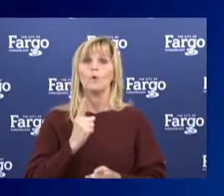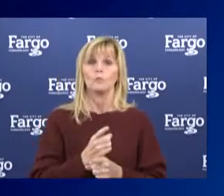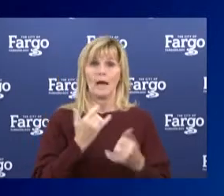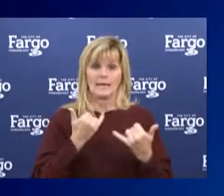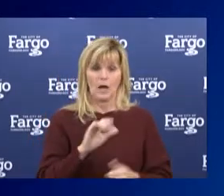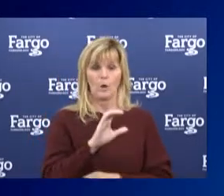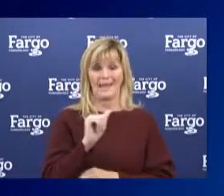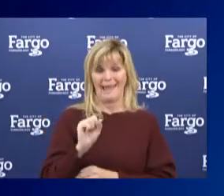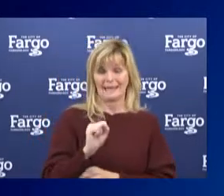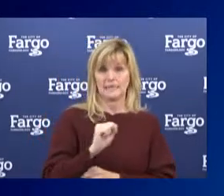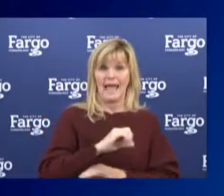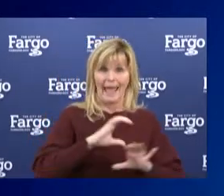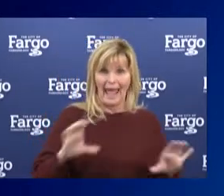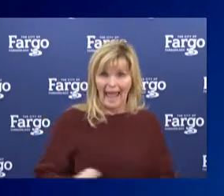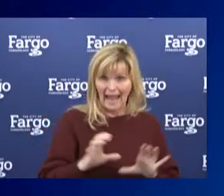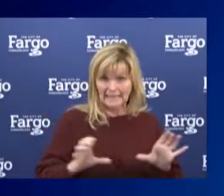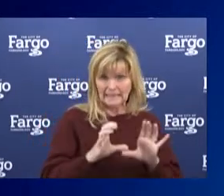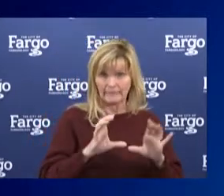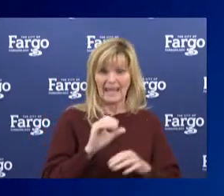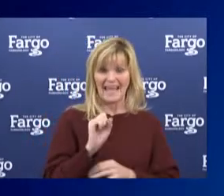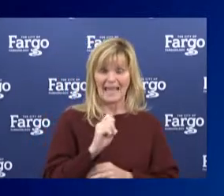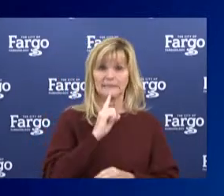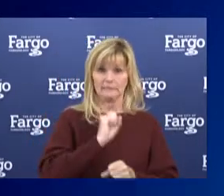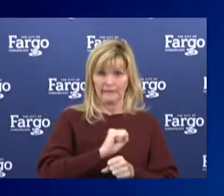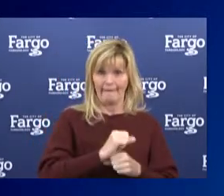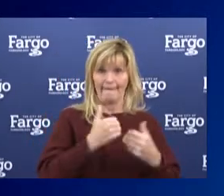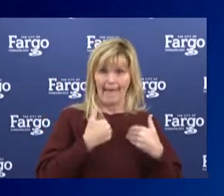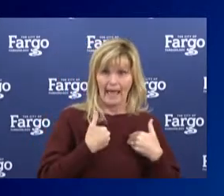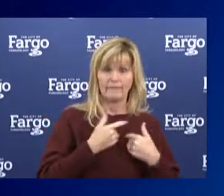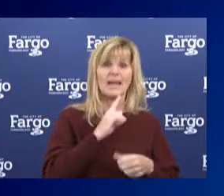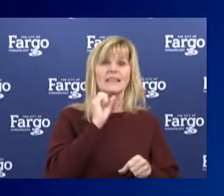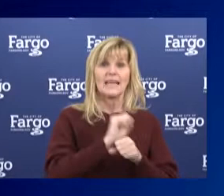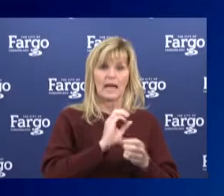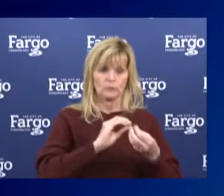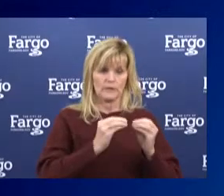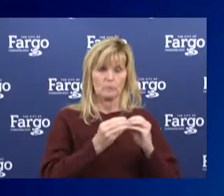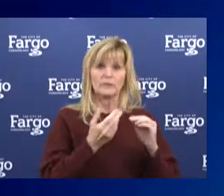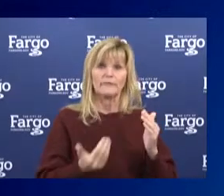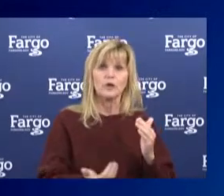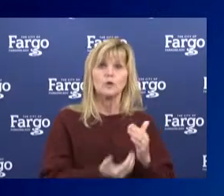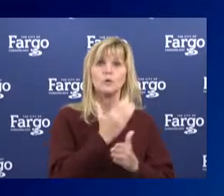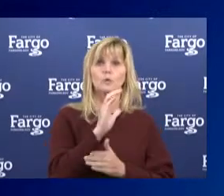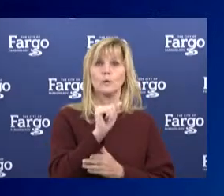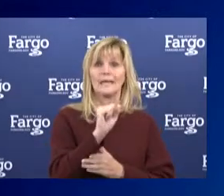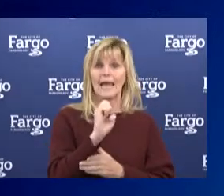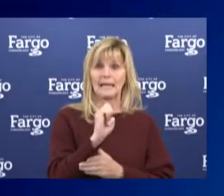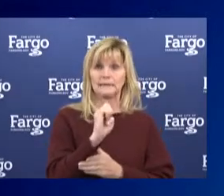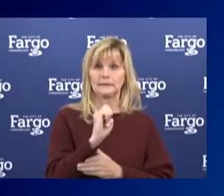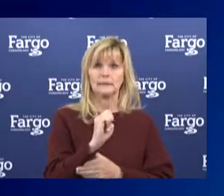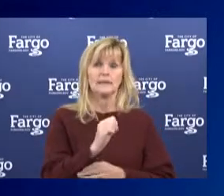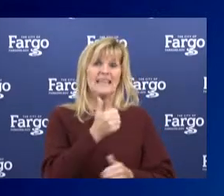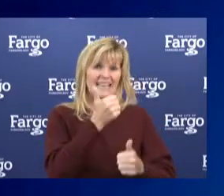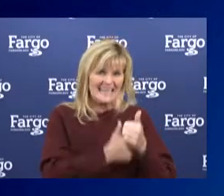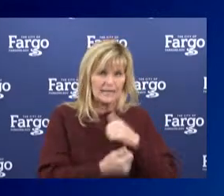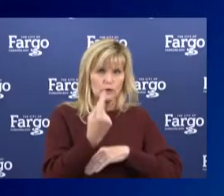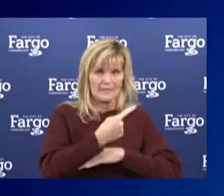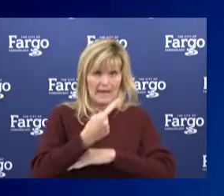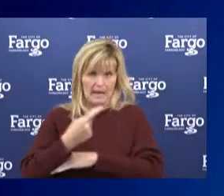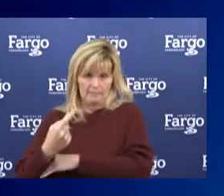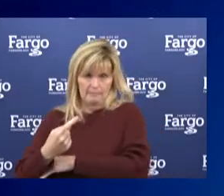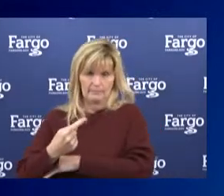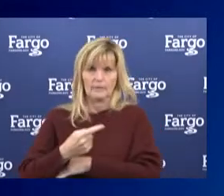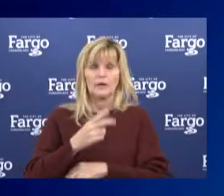in Cass County, you can see this is a graph that shows the absolute numbers of new cases by day. And you can